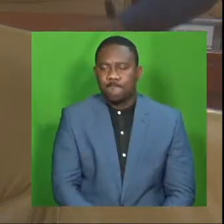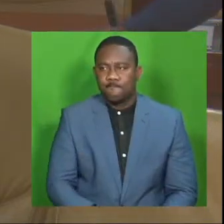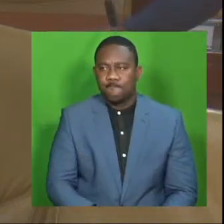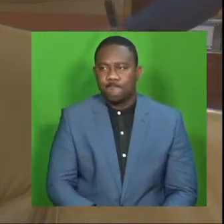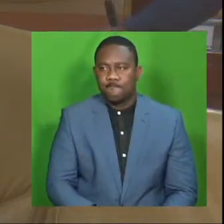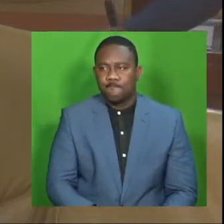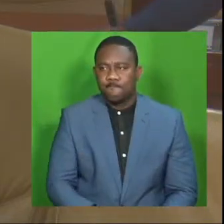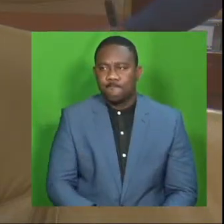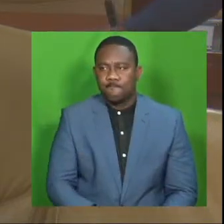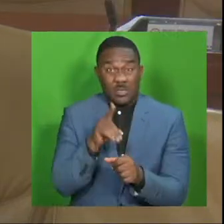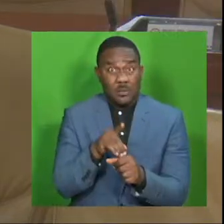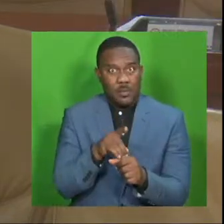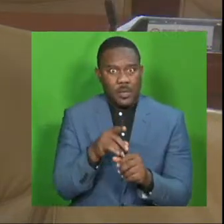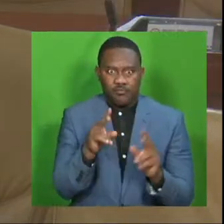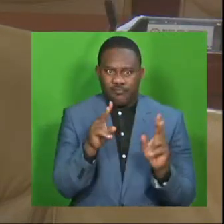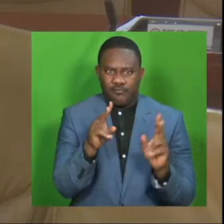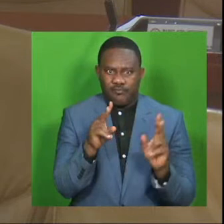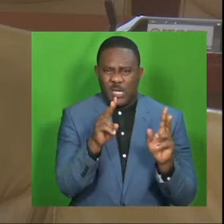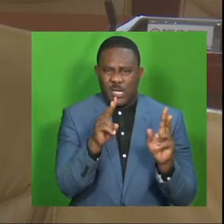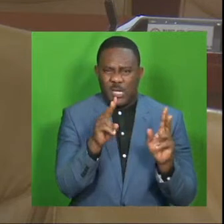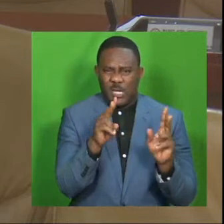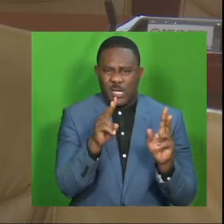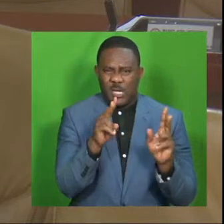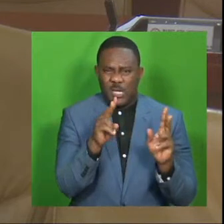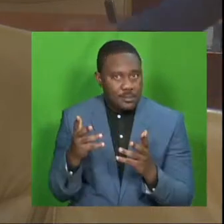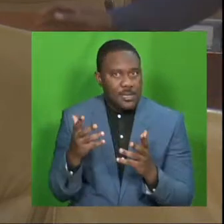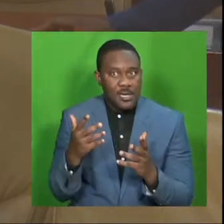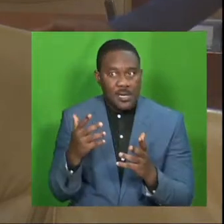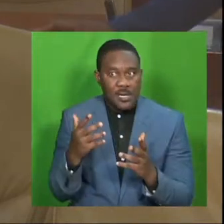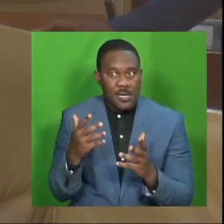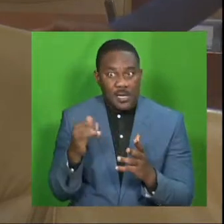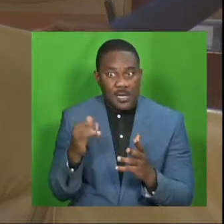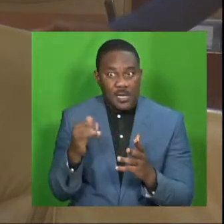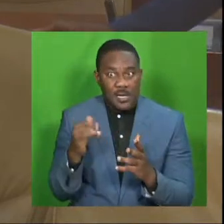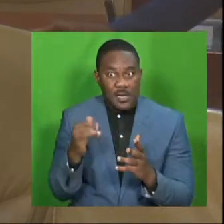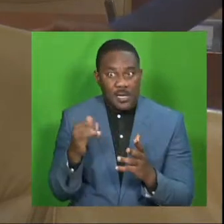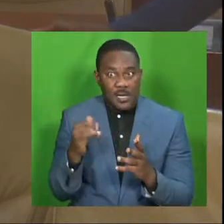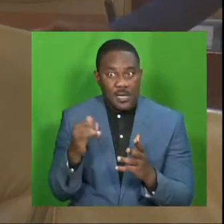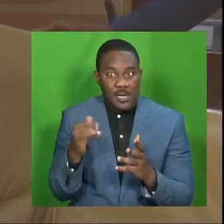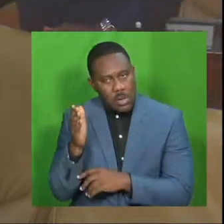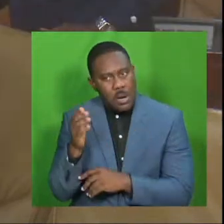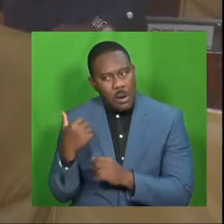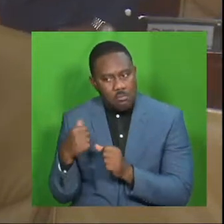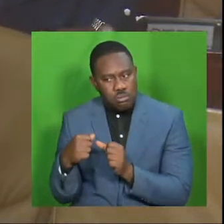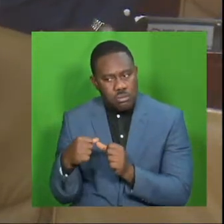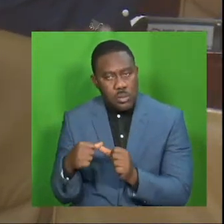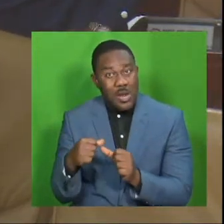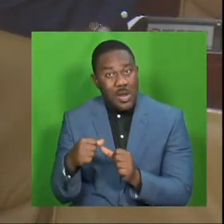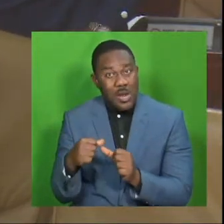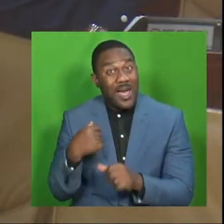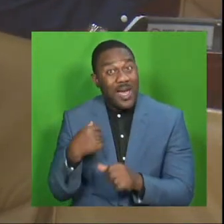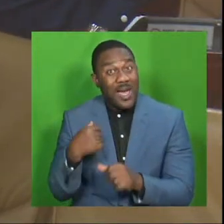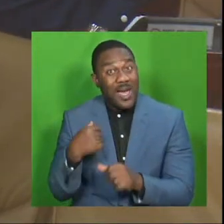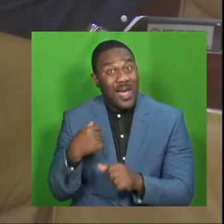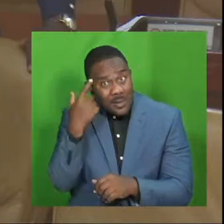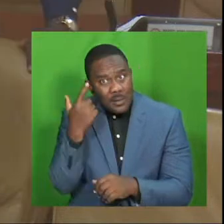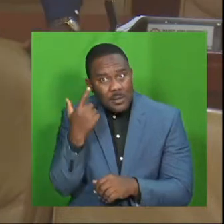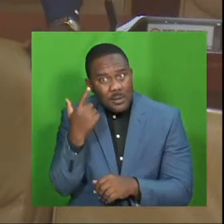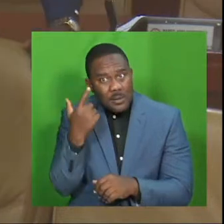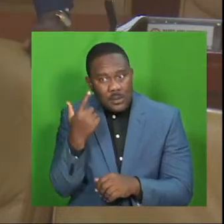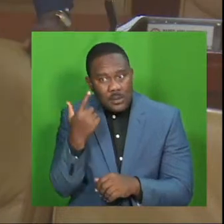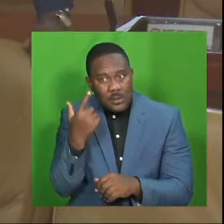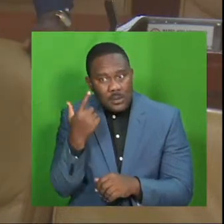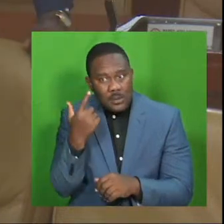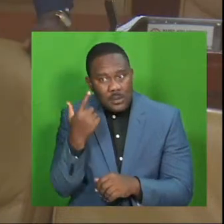disabilities, if we want to talk about it, we will keep on talking and talking. But I think that the time has come for us to have a